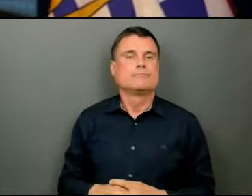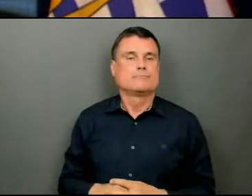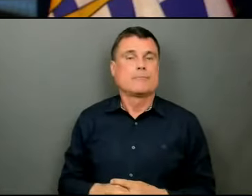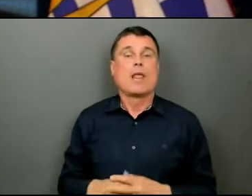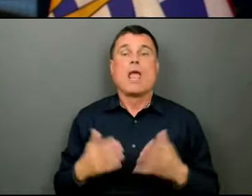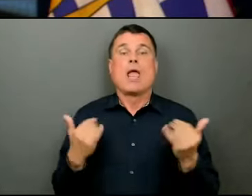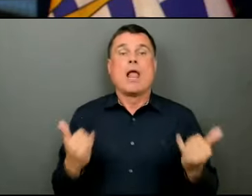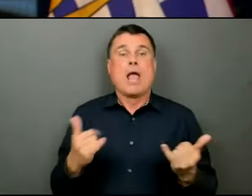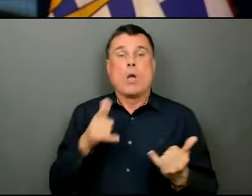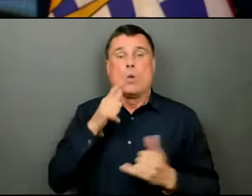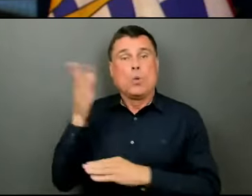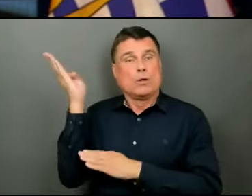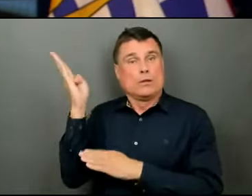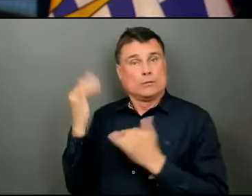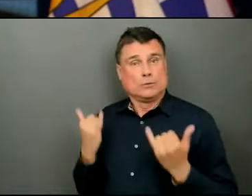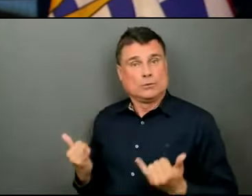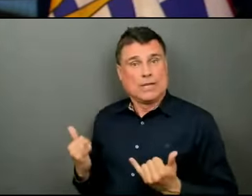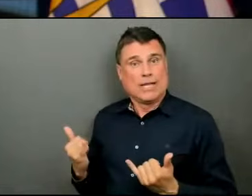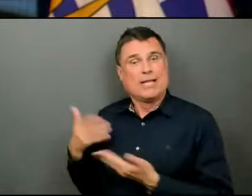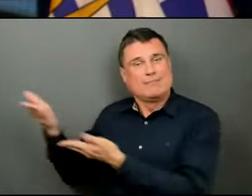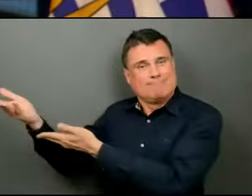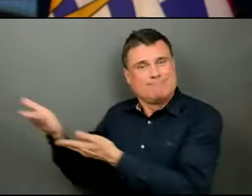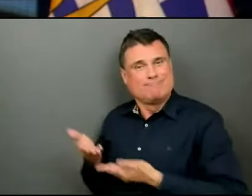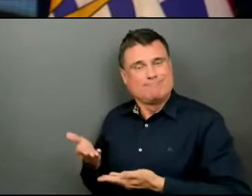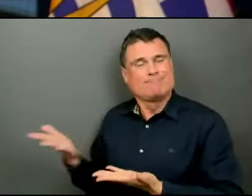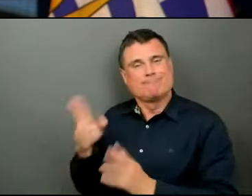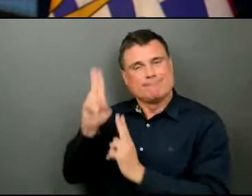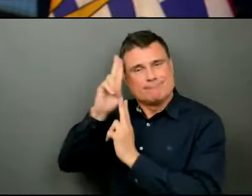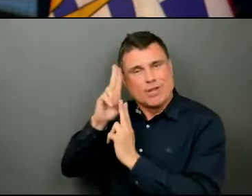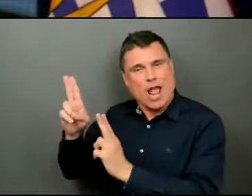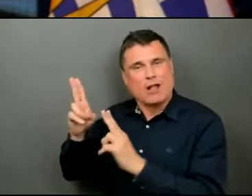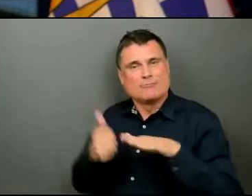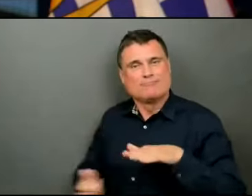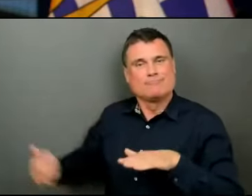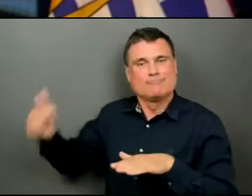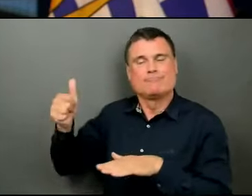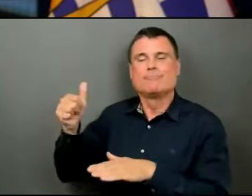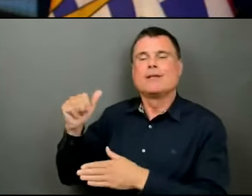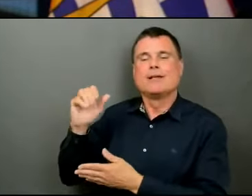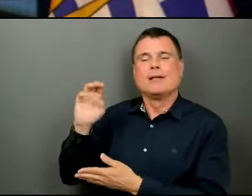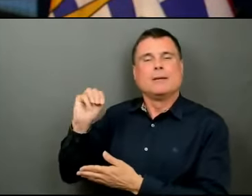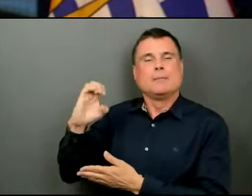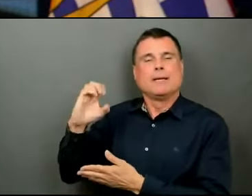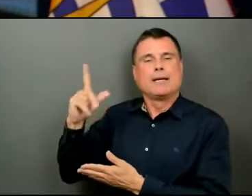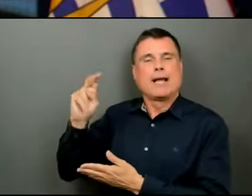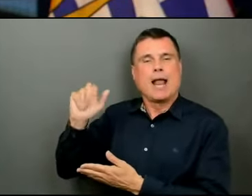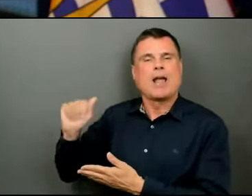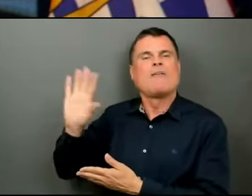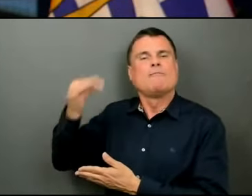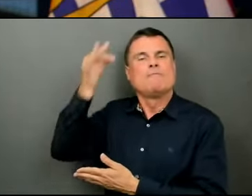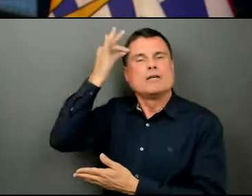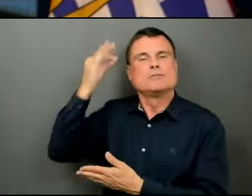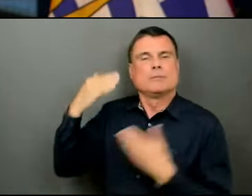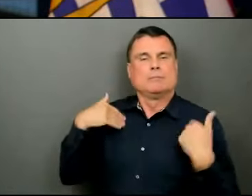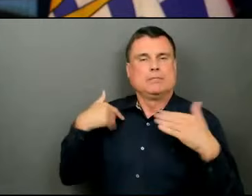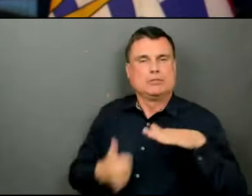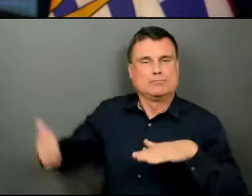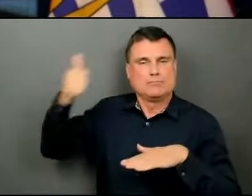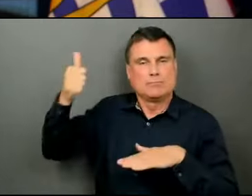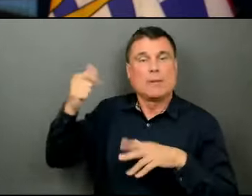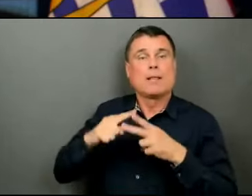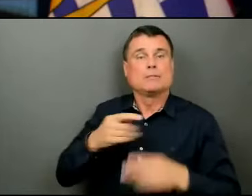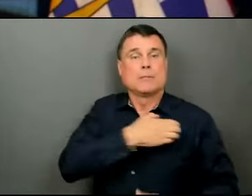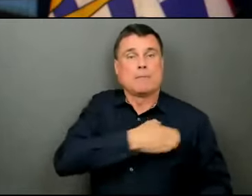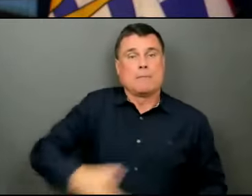us is the Honourable Catherine McKenna, Federal Minister of Infrastructure and Communities, Mayor of Vancouver, Kennedy